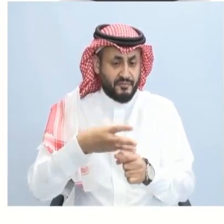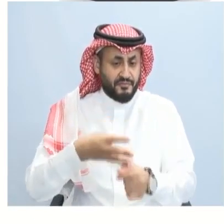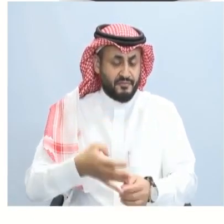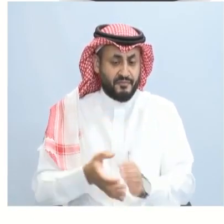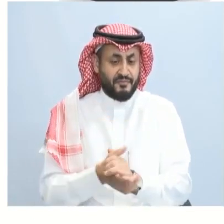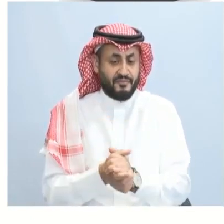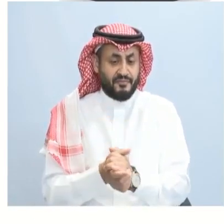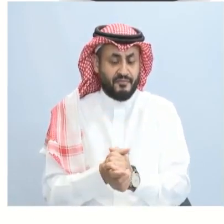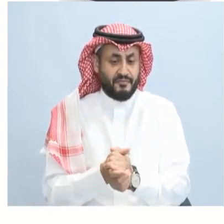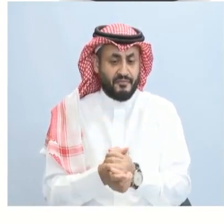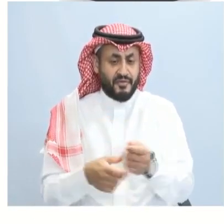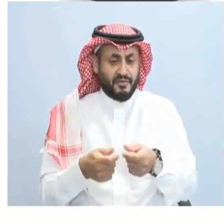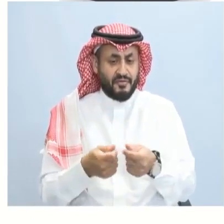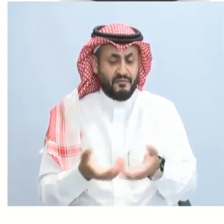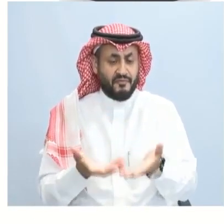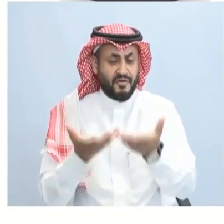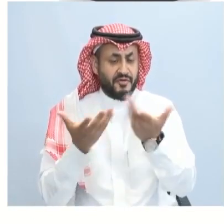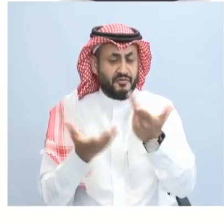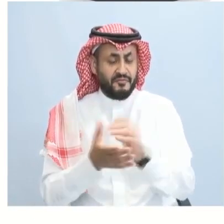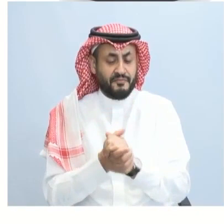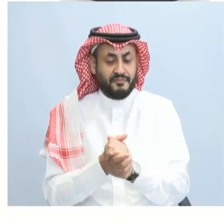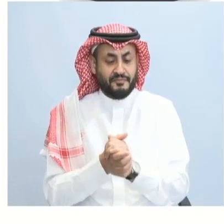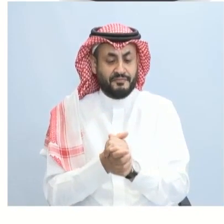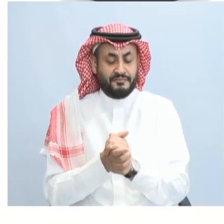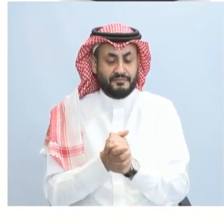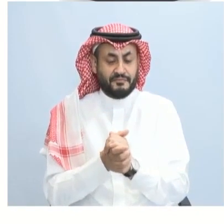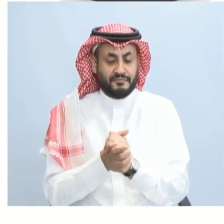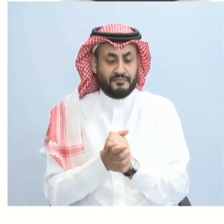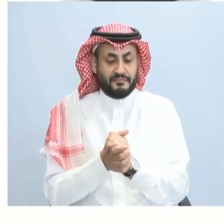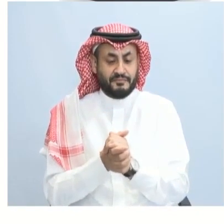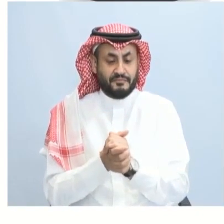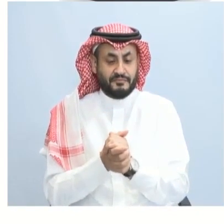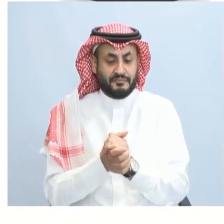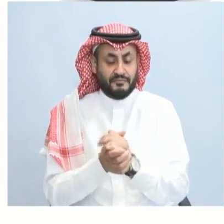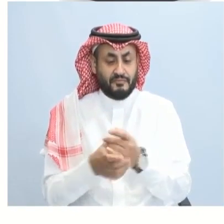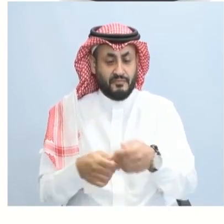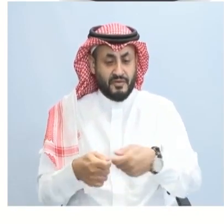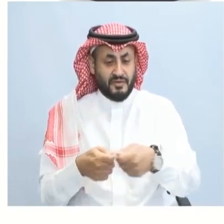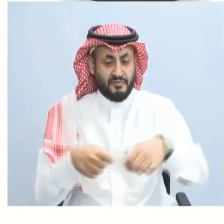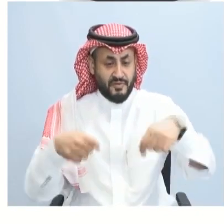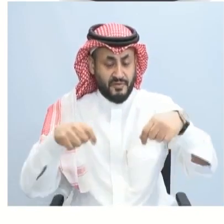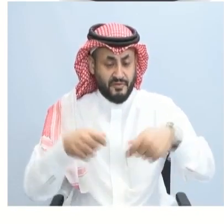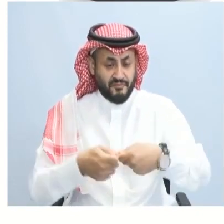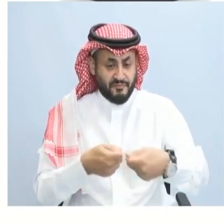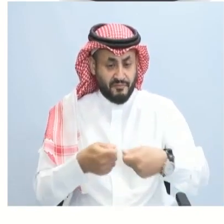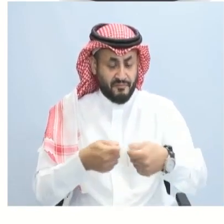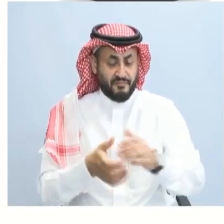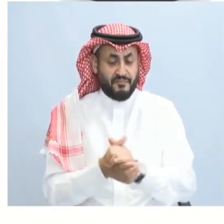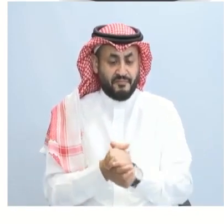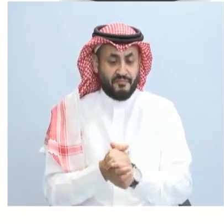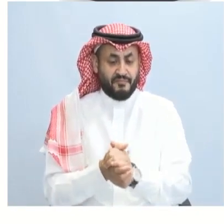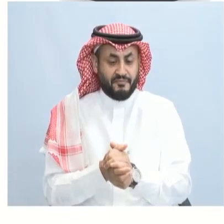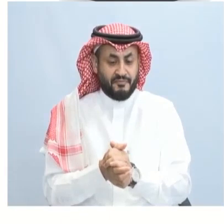or how the money appeared. Now, we do have the words. We have paper money. We are familiar with the paper money